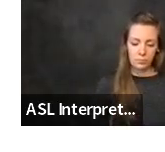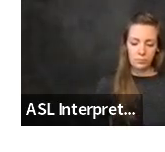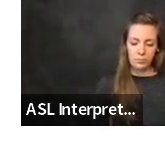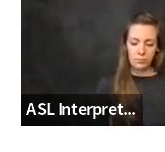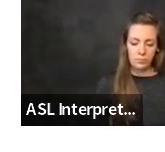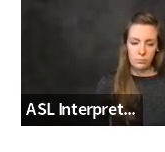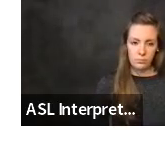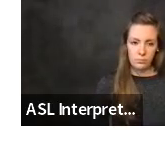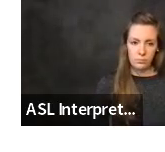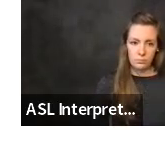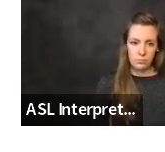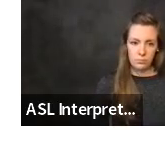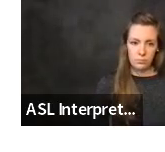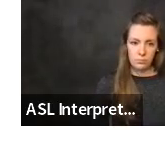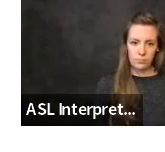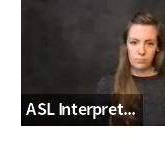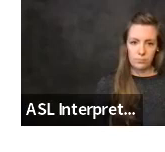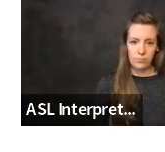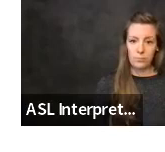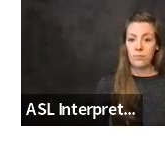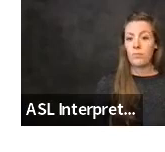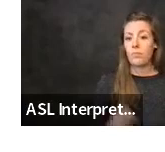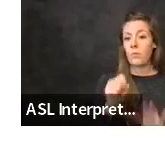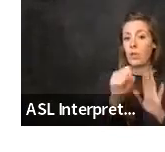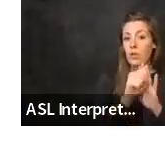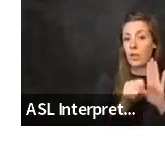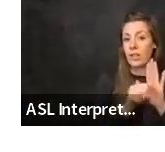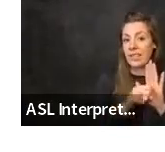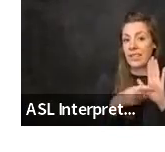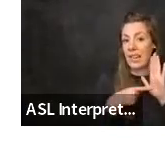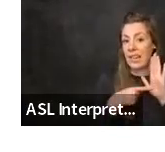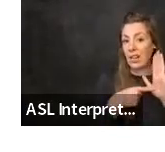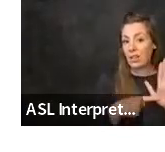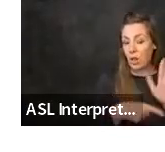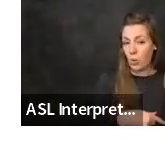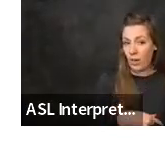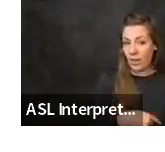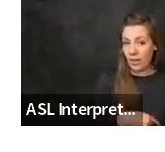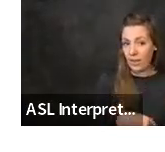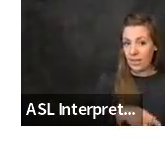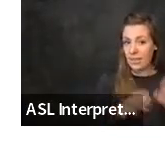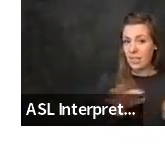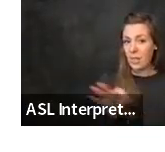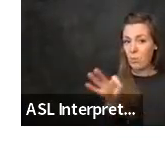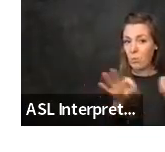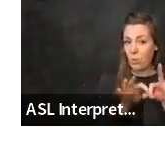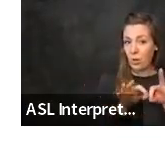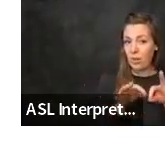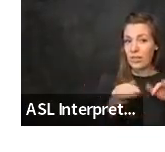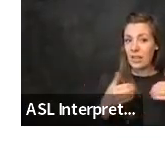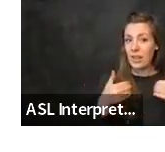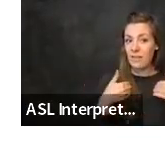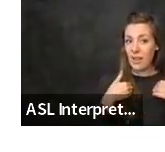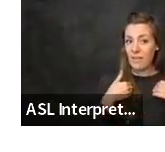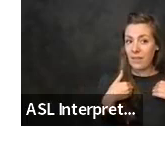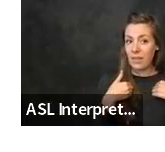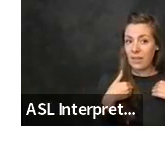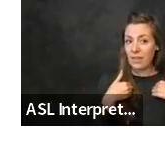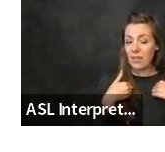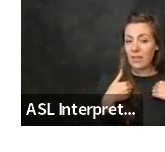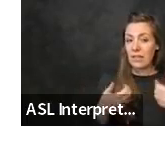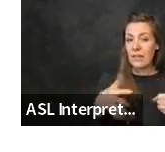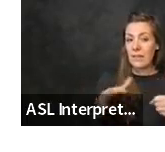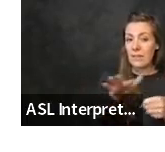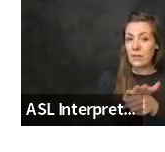And the modeling that the state has released really emphasizes the importance of being vaccinated and staying